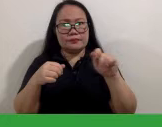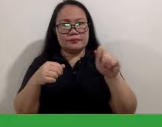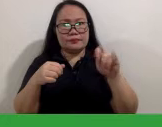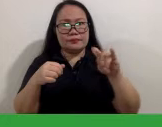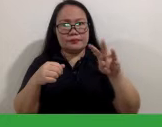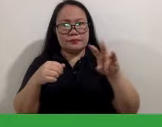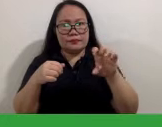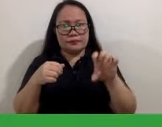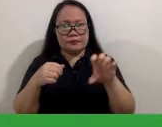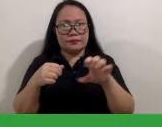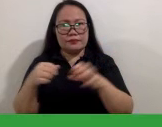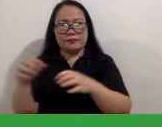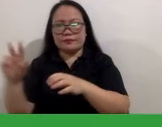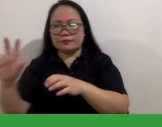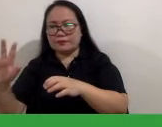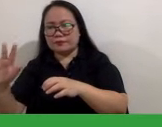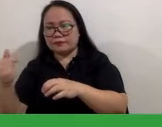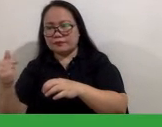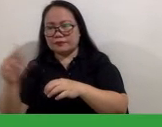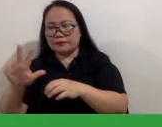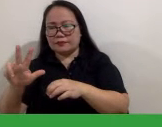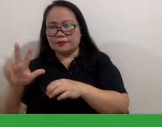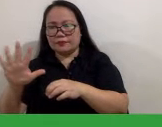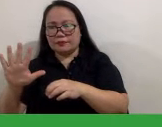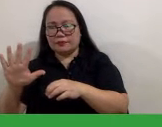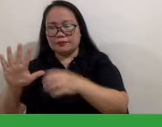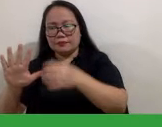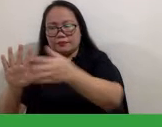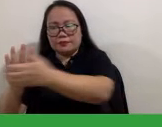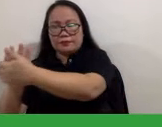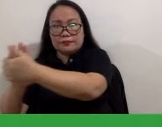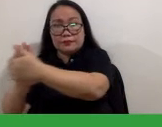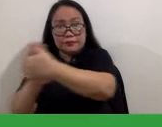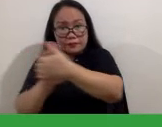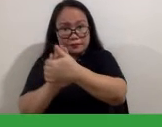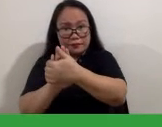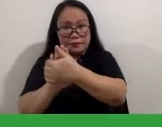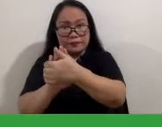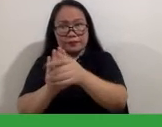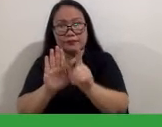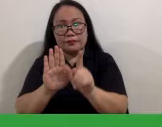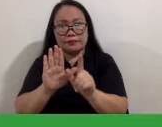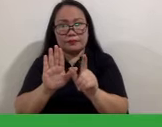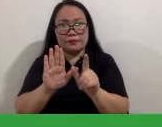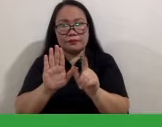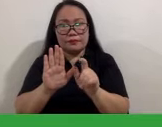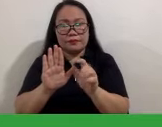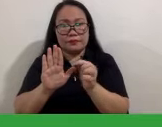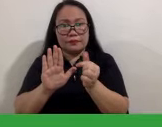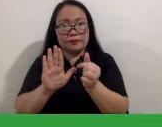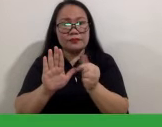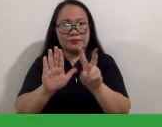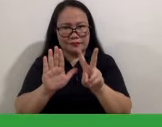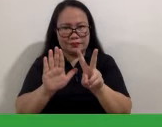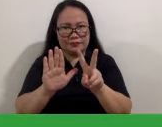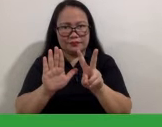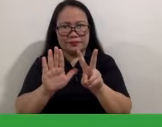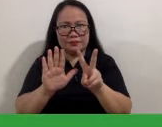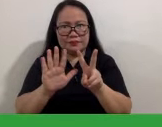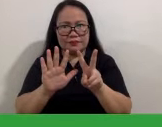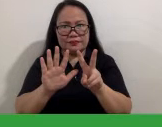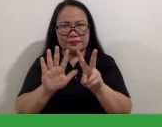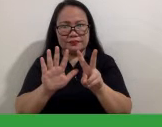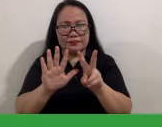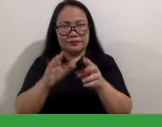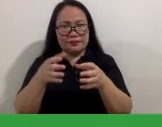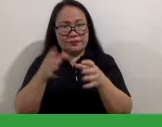equation natin, magkasama si 3 plus 5. Pagdating sa right side of the equation, 3 plus the quantity of 5 plus 2.